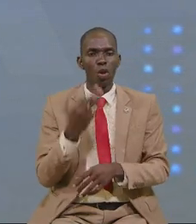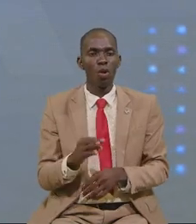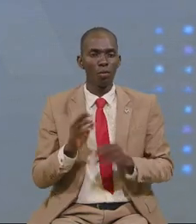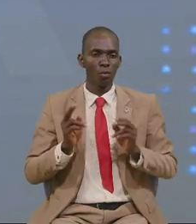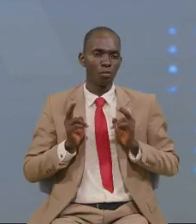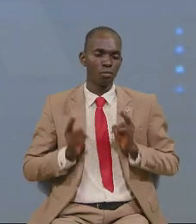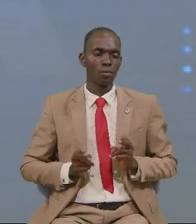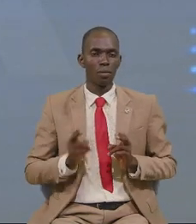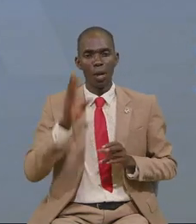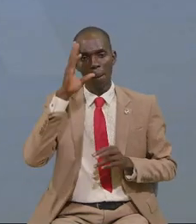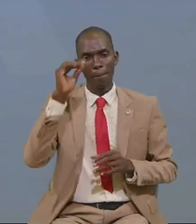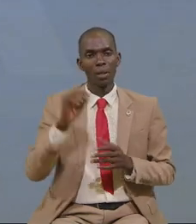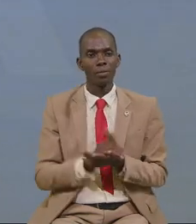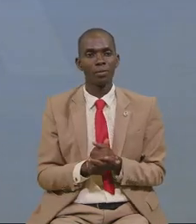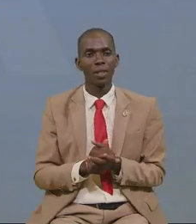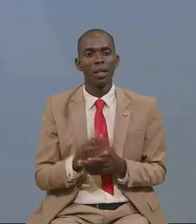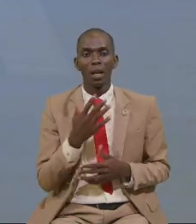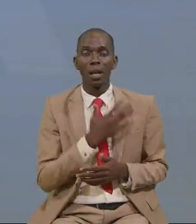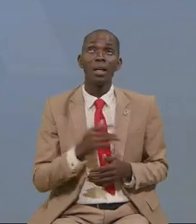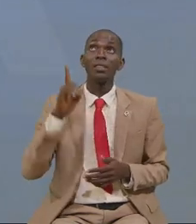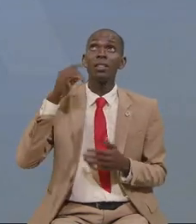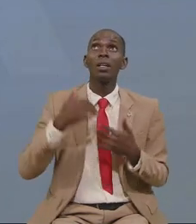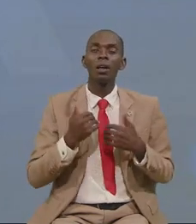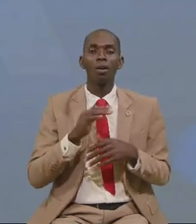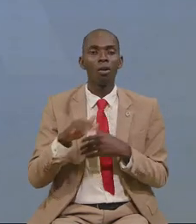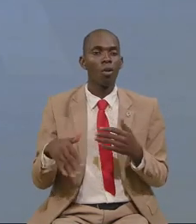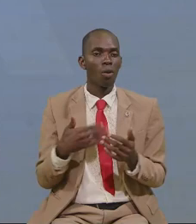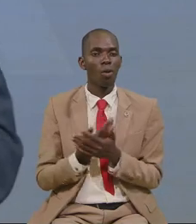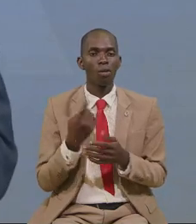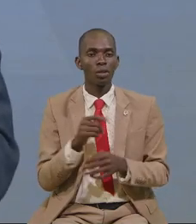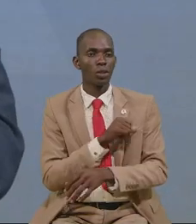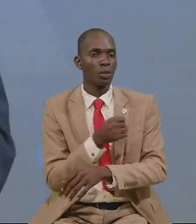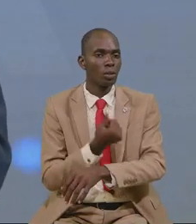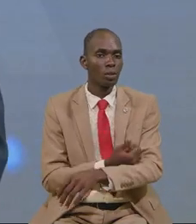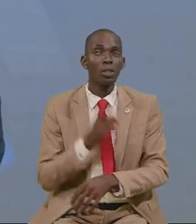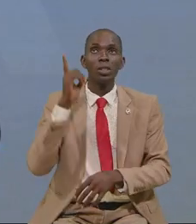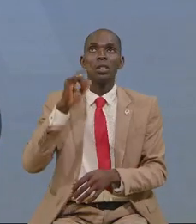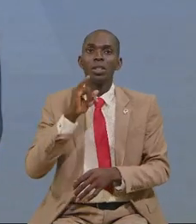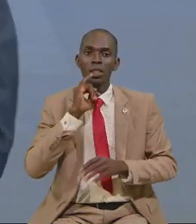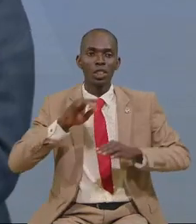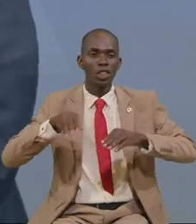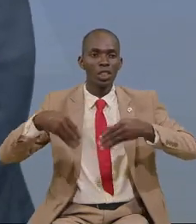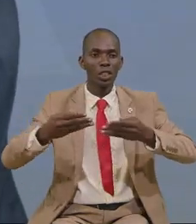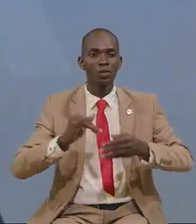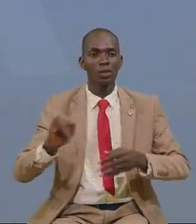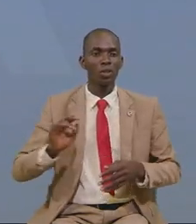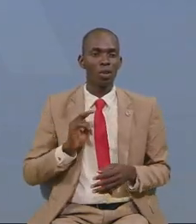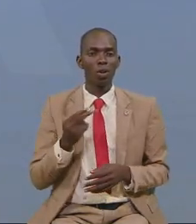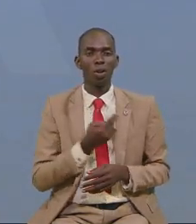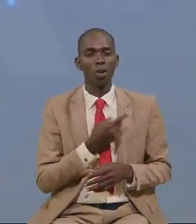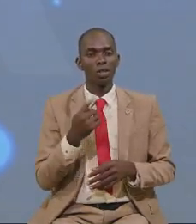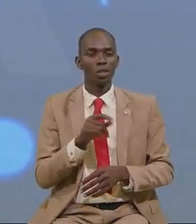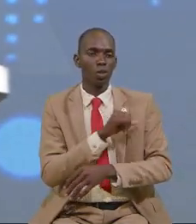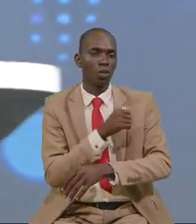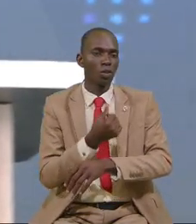And he has all the authority, and he's giving us the authority. He transferring